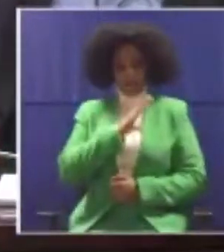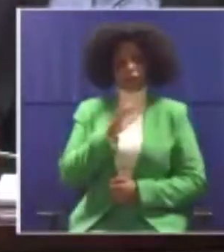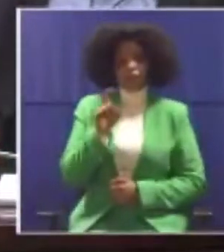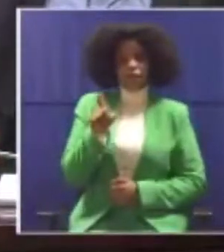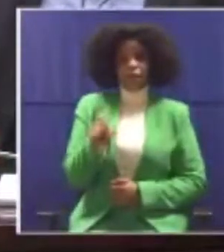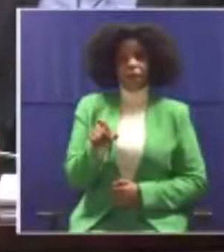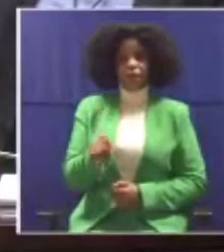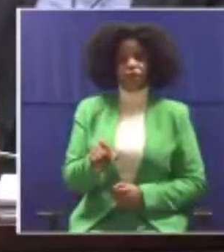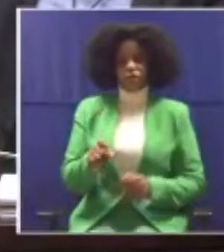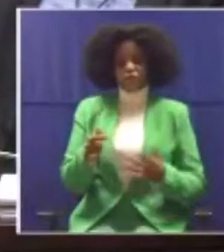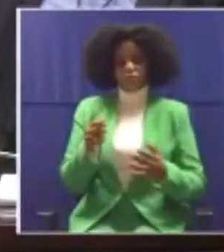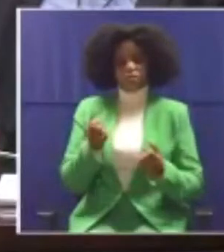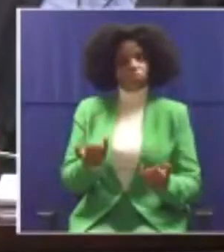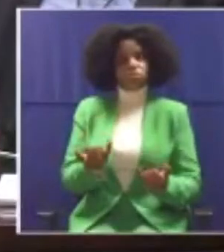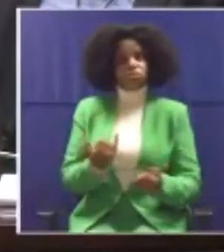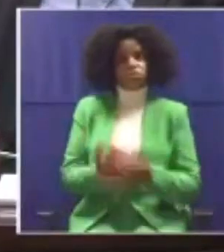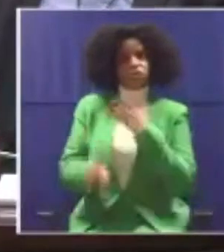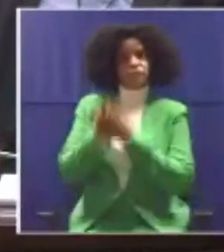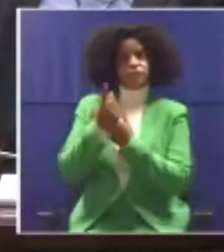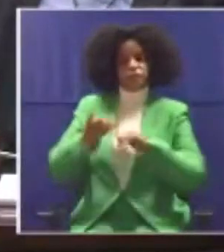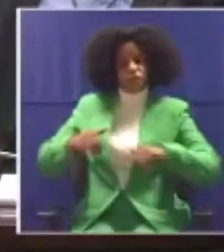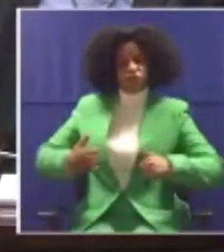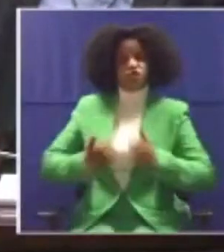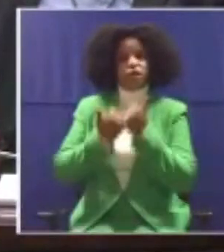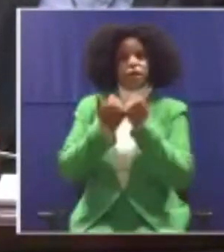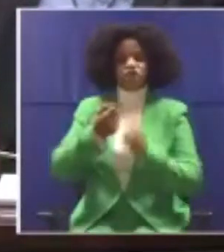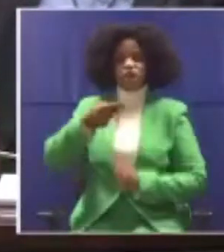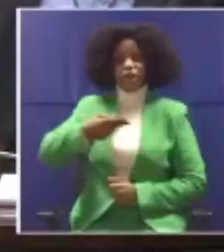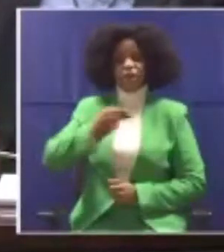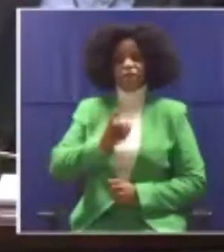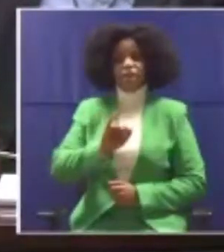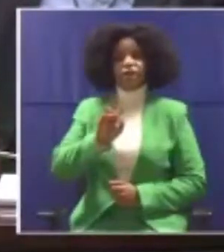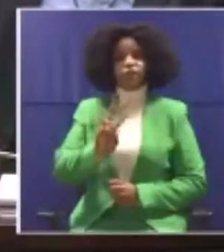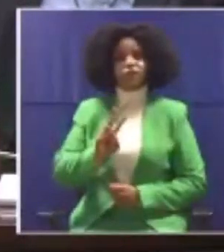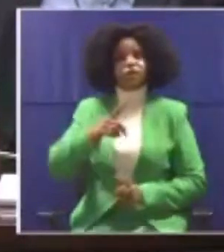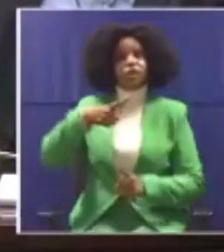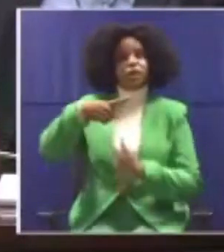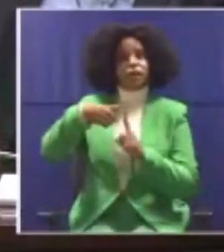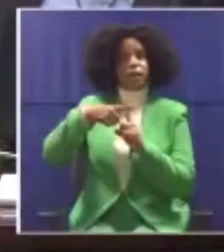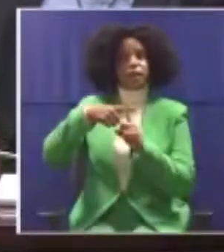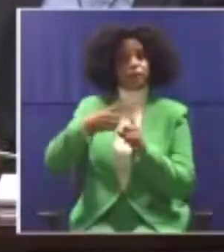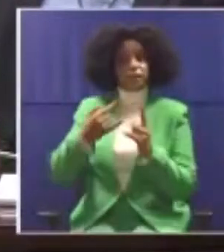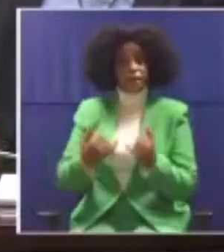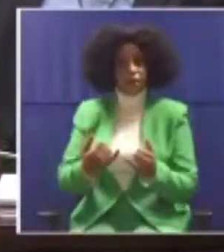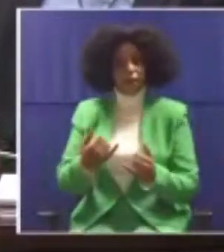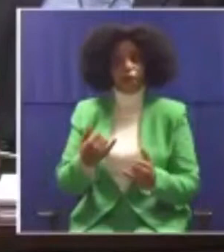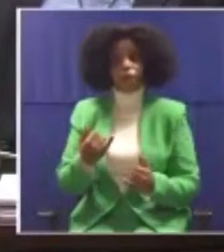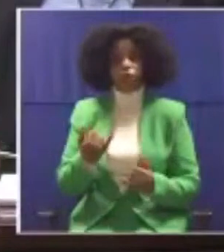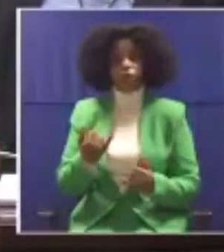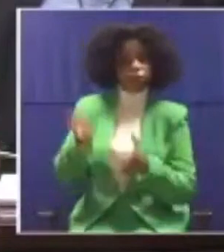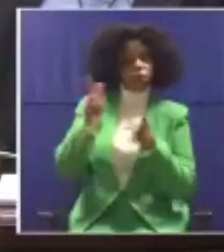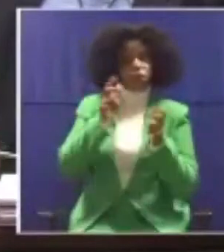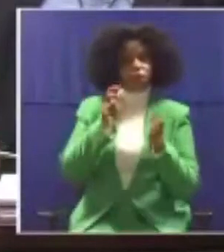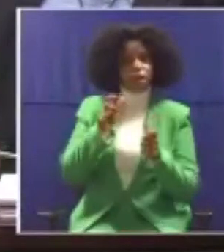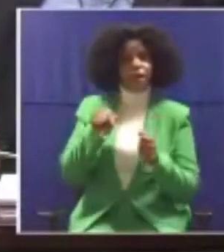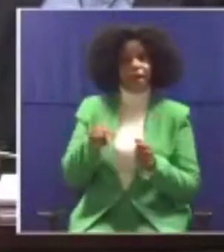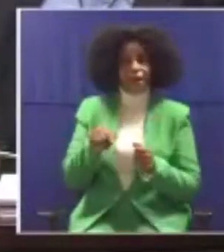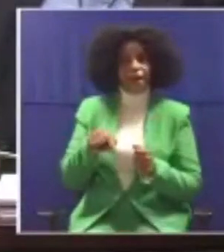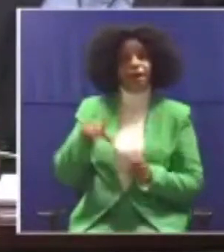the challenges facing HIV and AIDS, has the utterances of the Ugandan